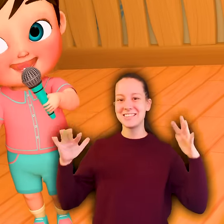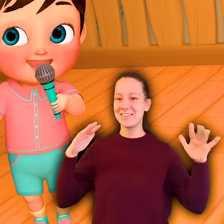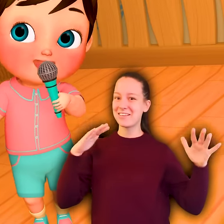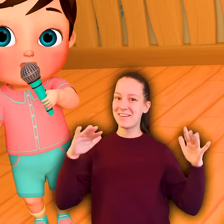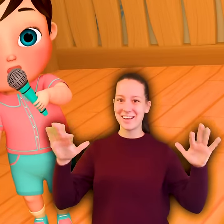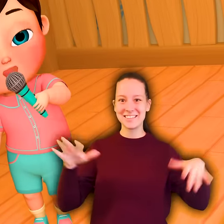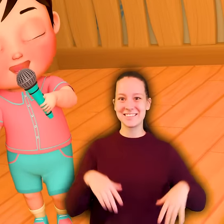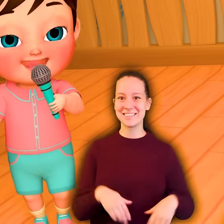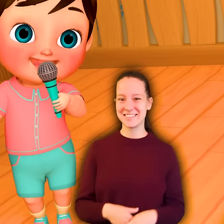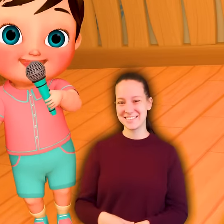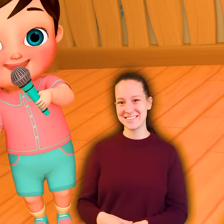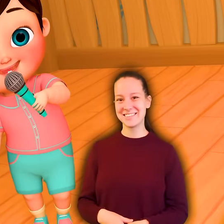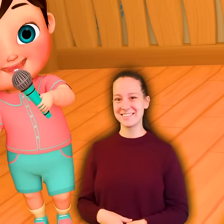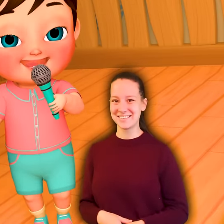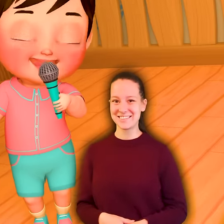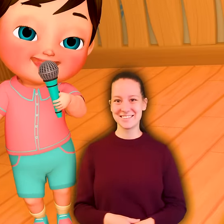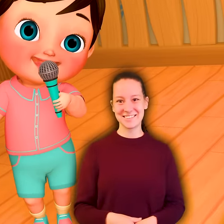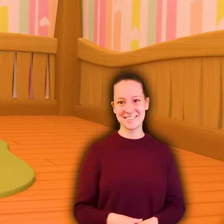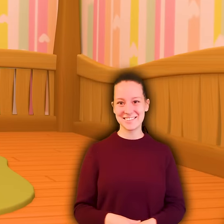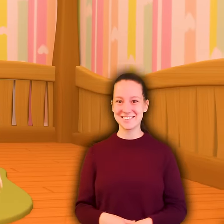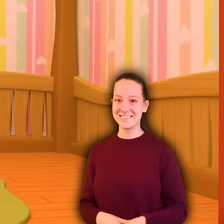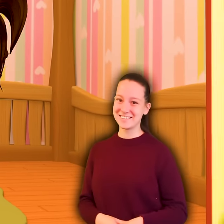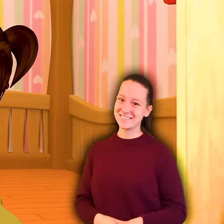songs full of noise